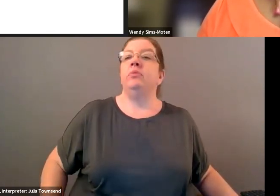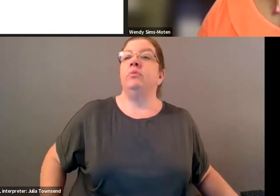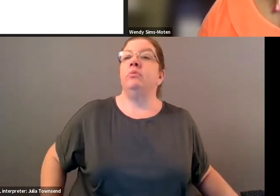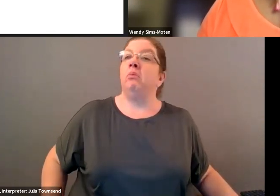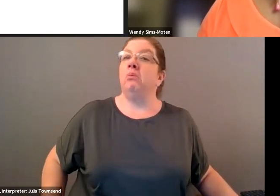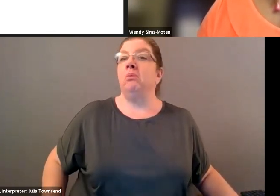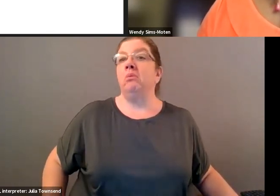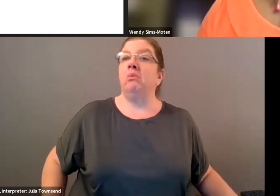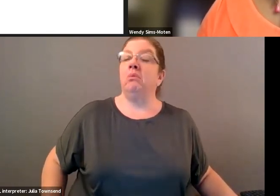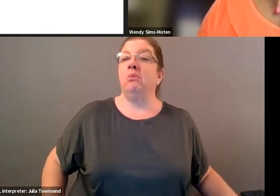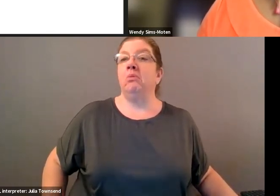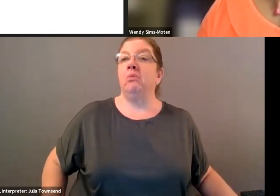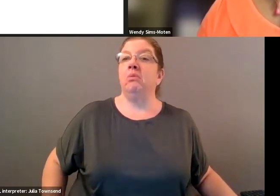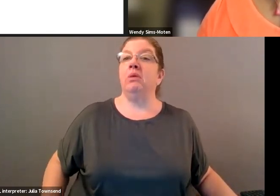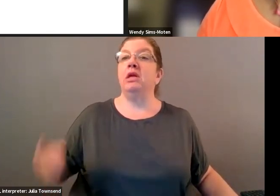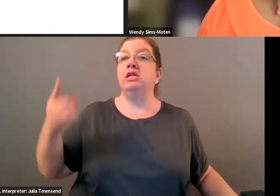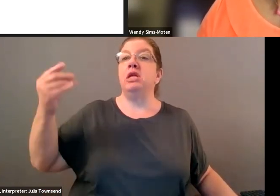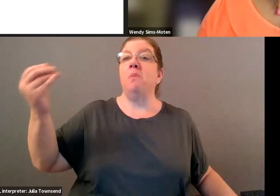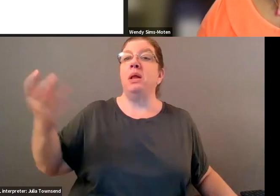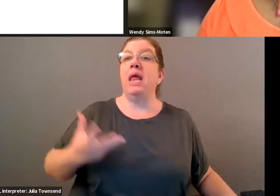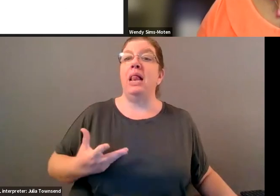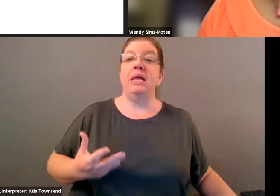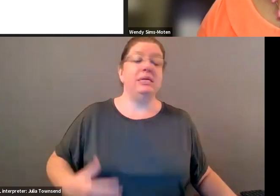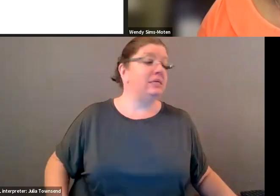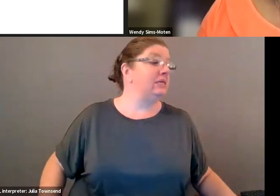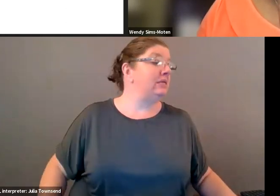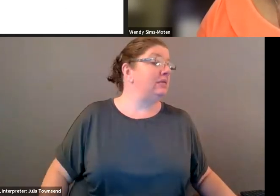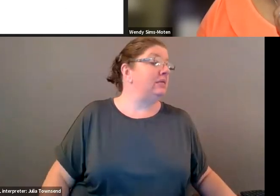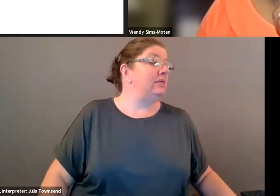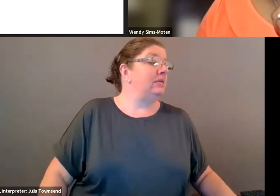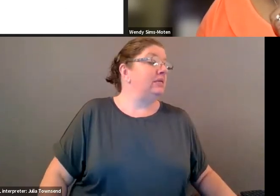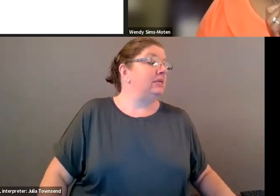Well, can someone tell us?